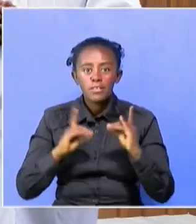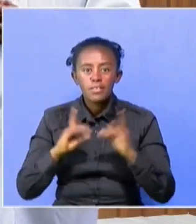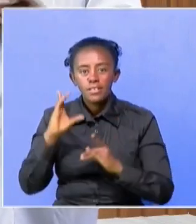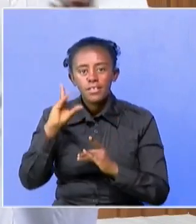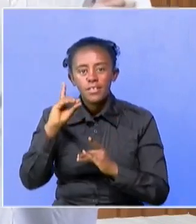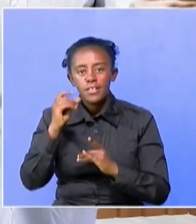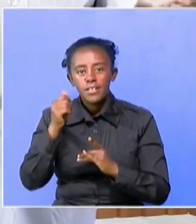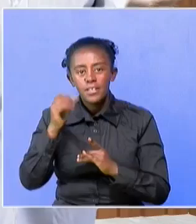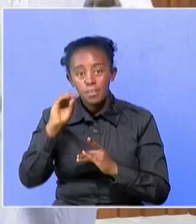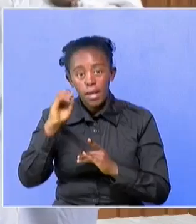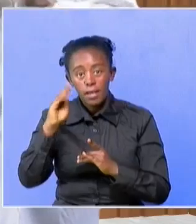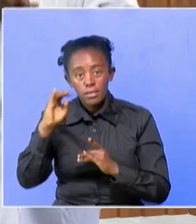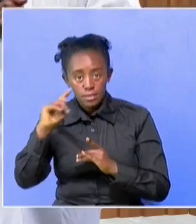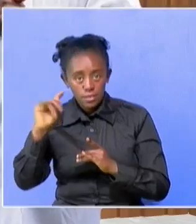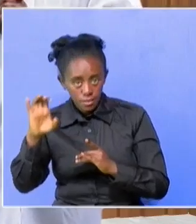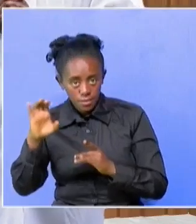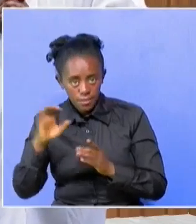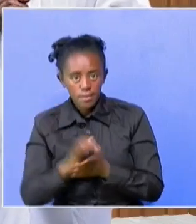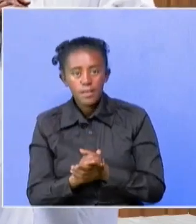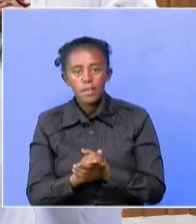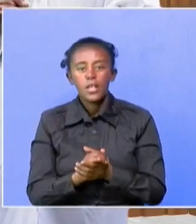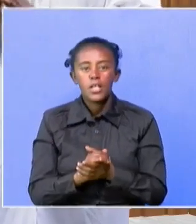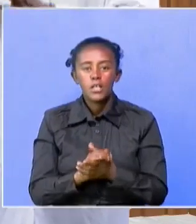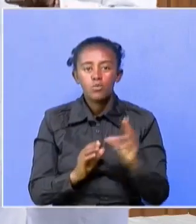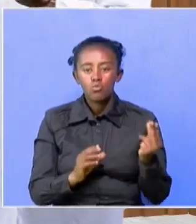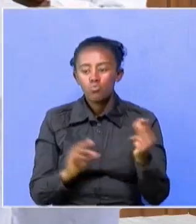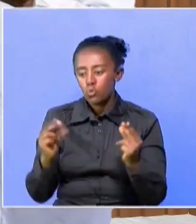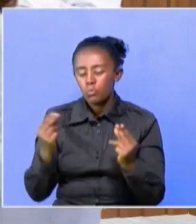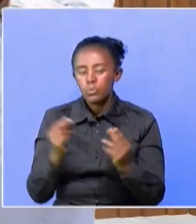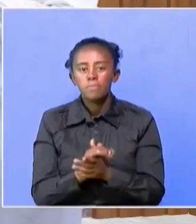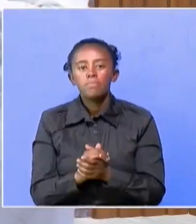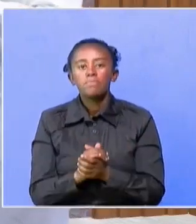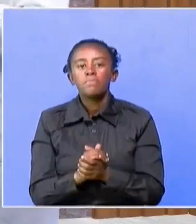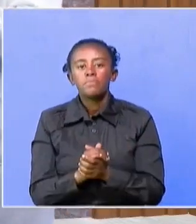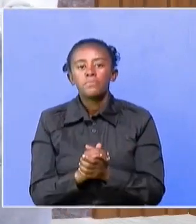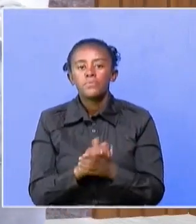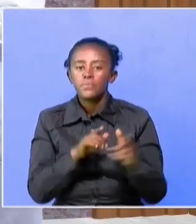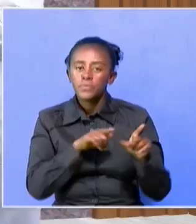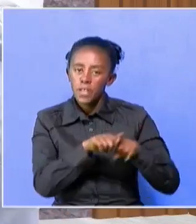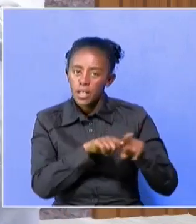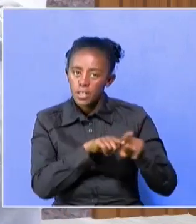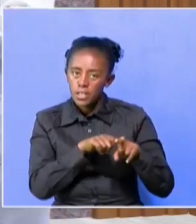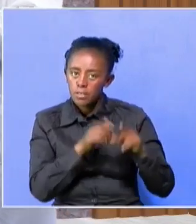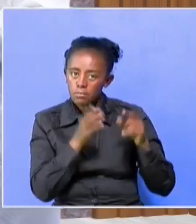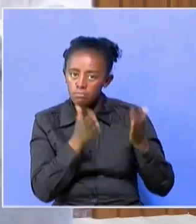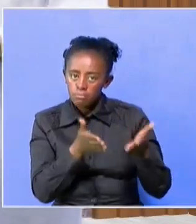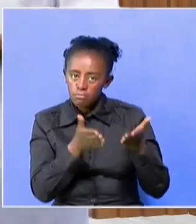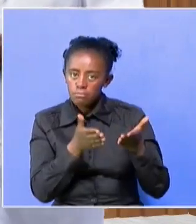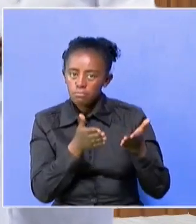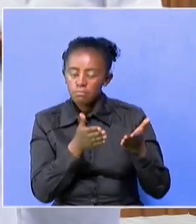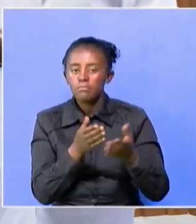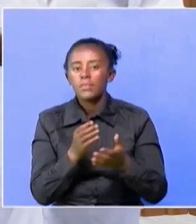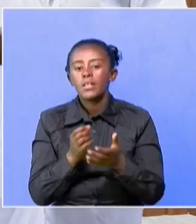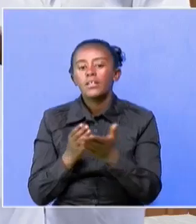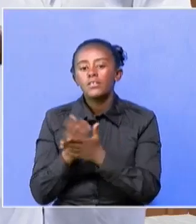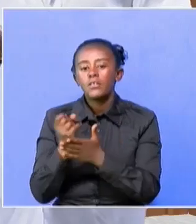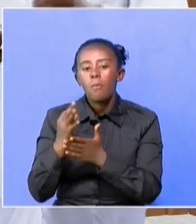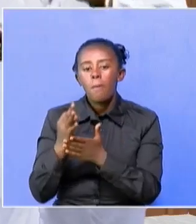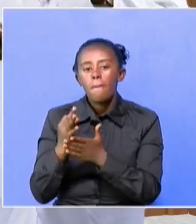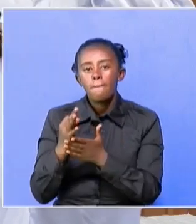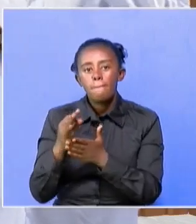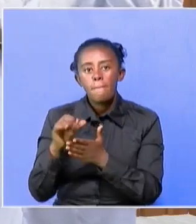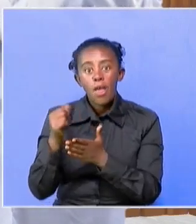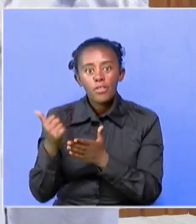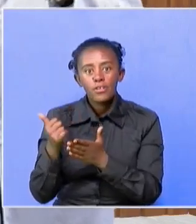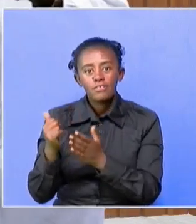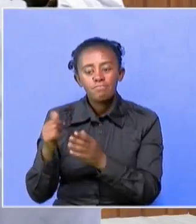Okay, among your group, some are belongs to agreeing this idea. Others